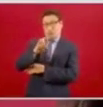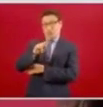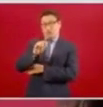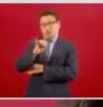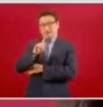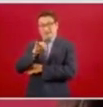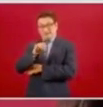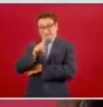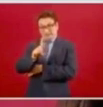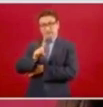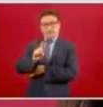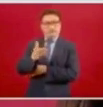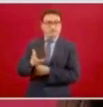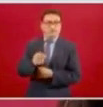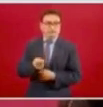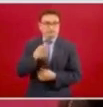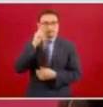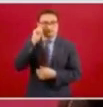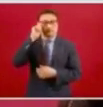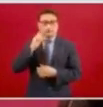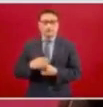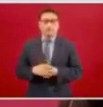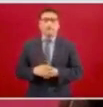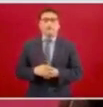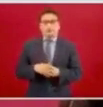mortality, and I would like to